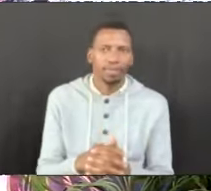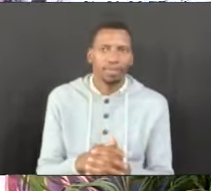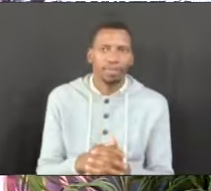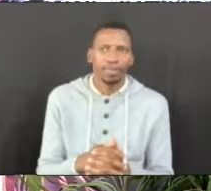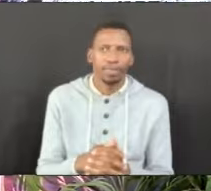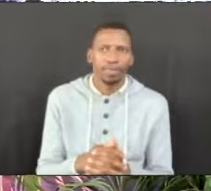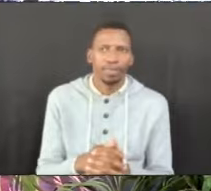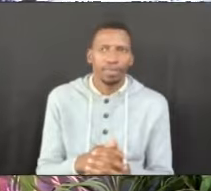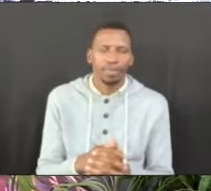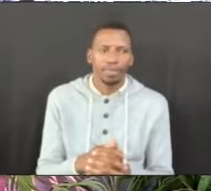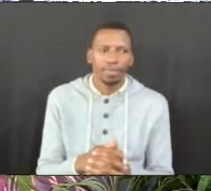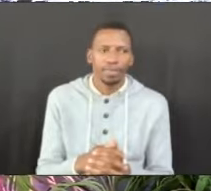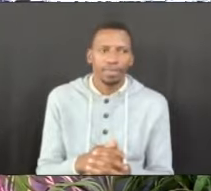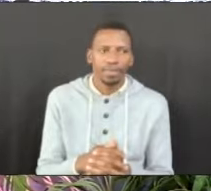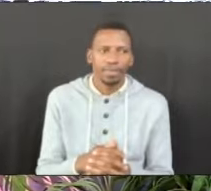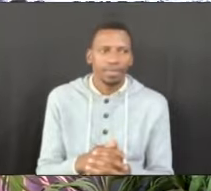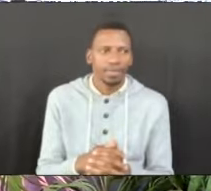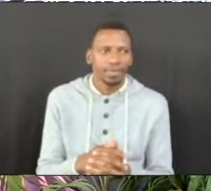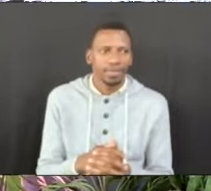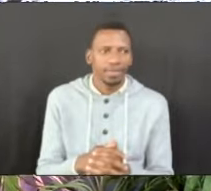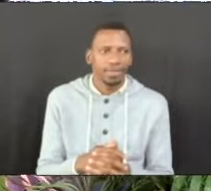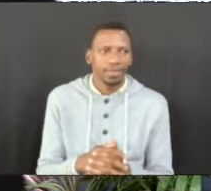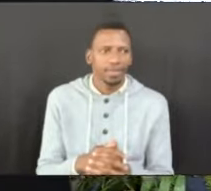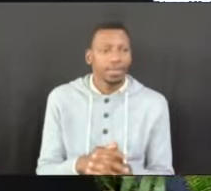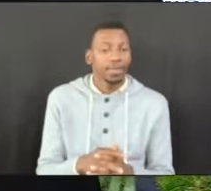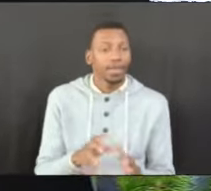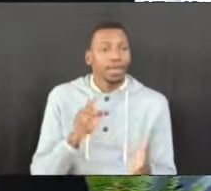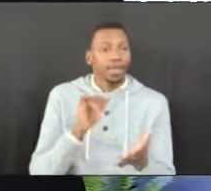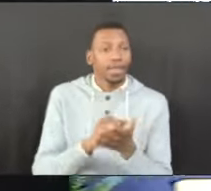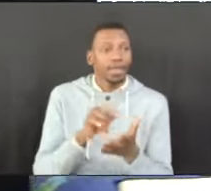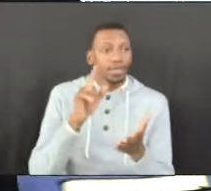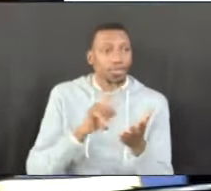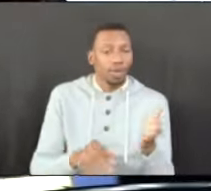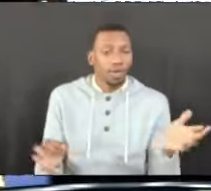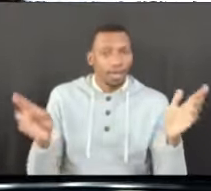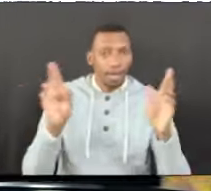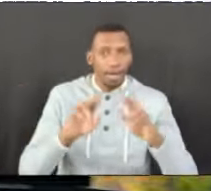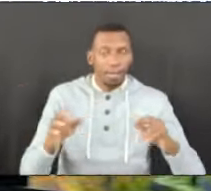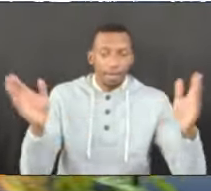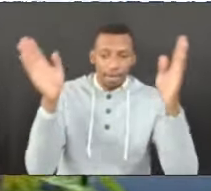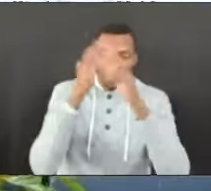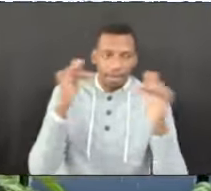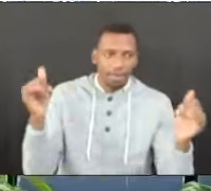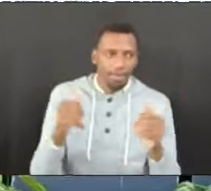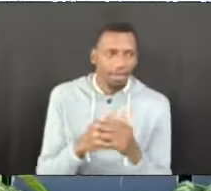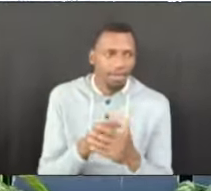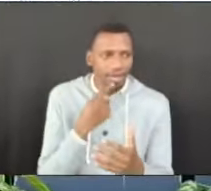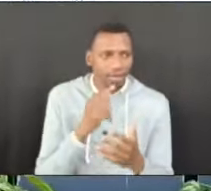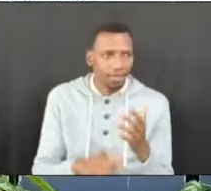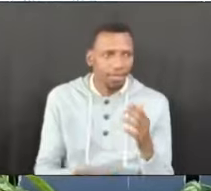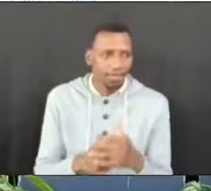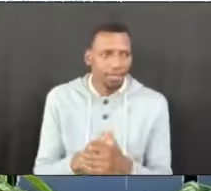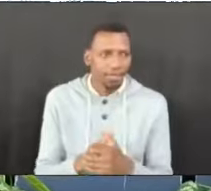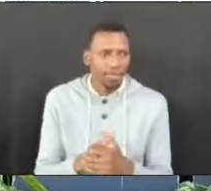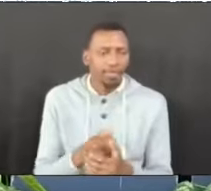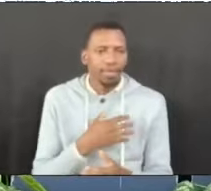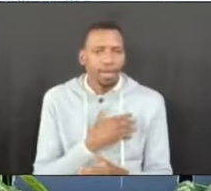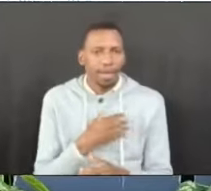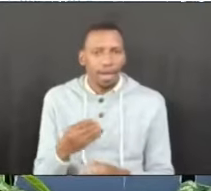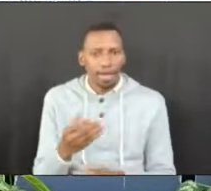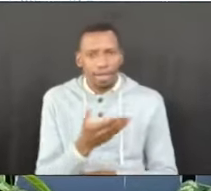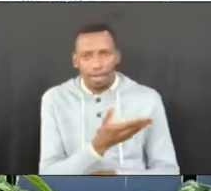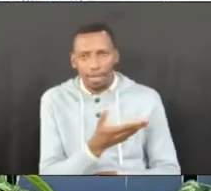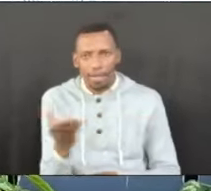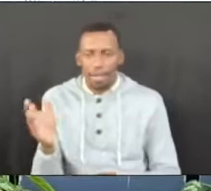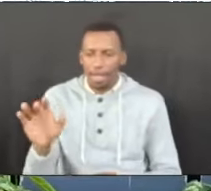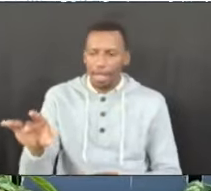Poco a poco crescendo. Mwalimu. That's what happens in heaven. Listen to the singing. They say, and they sang a new song.